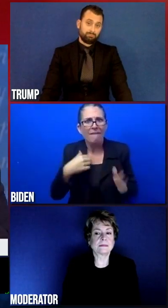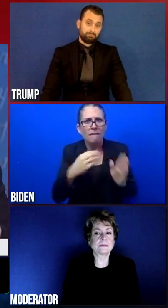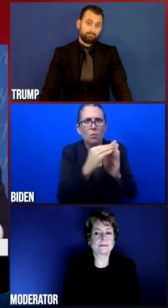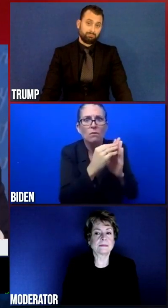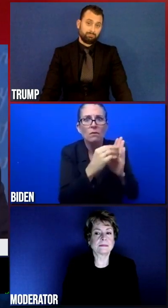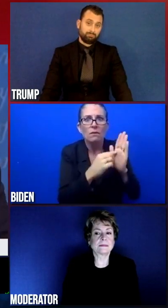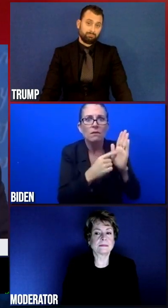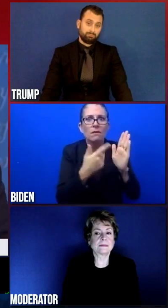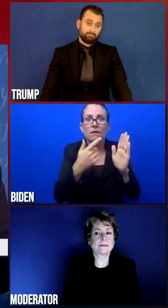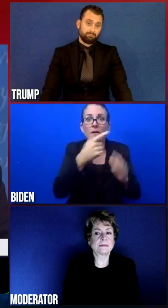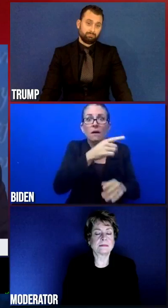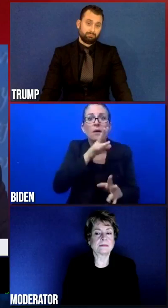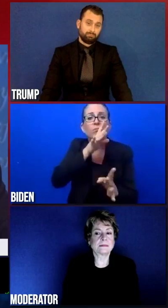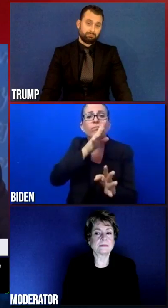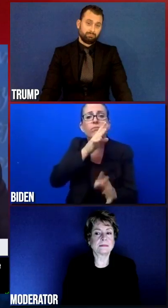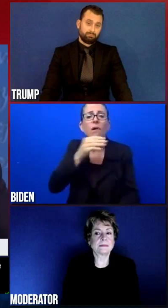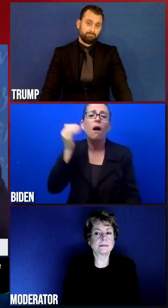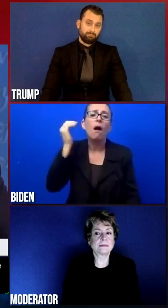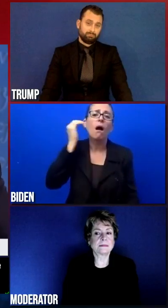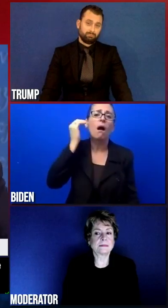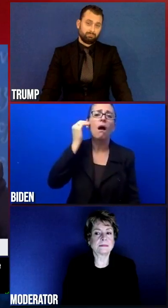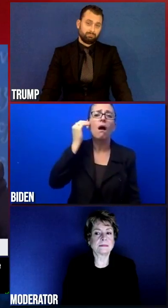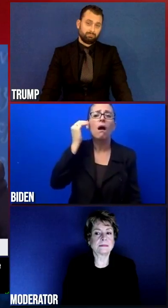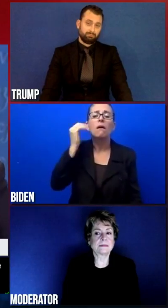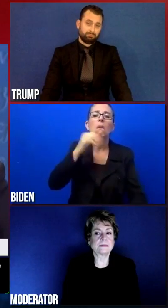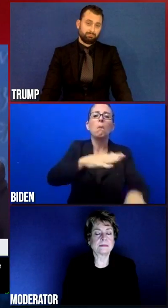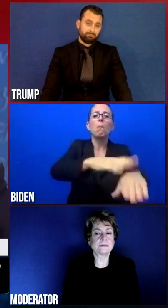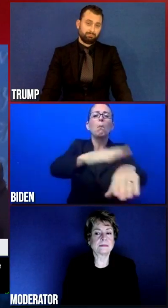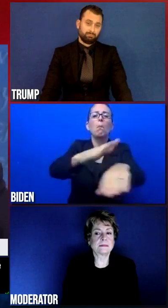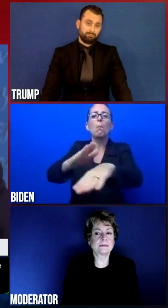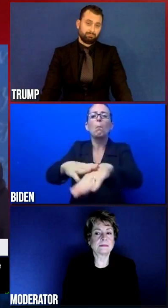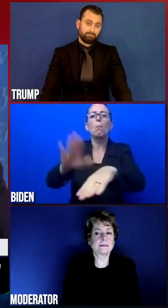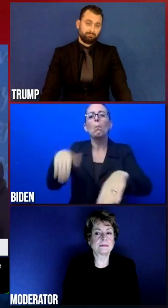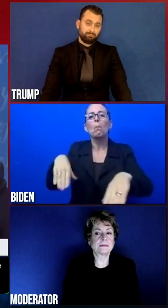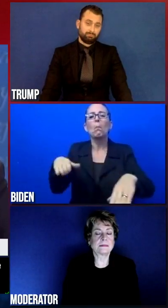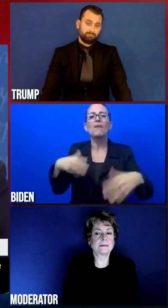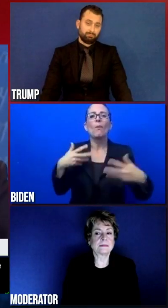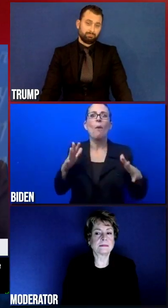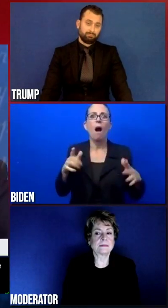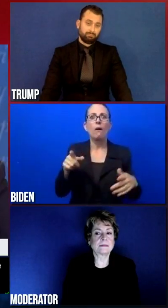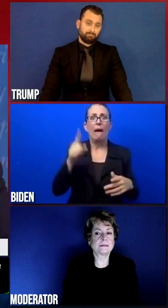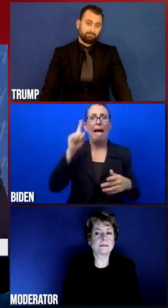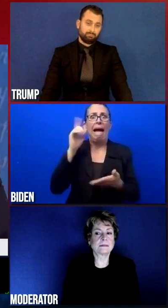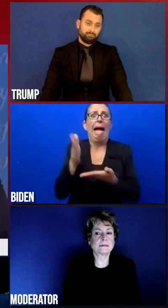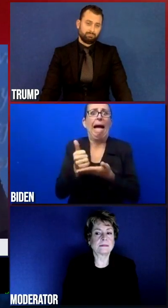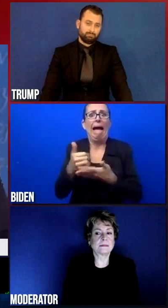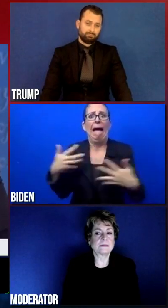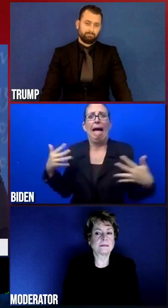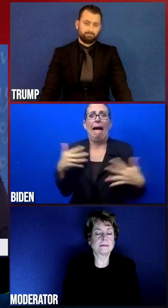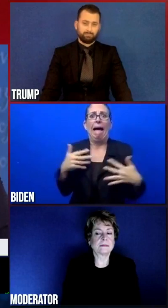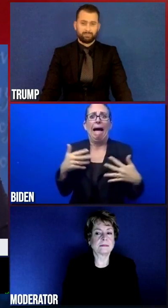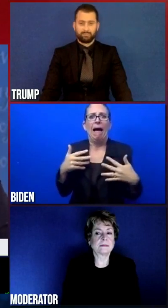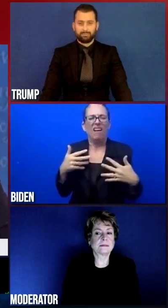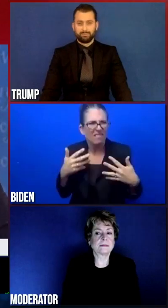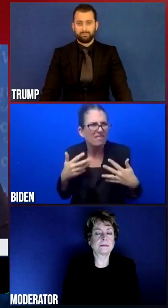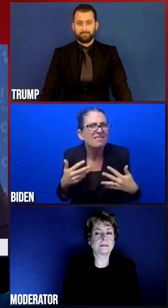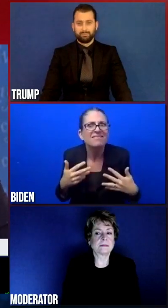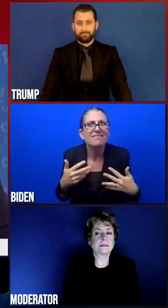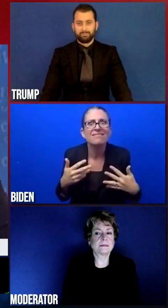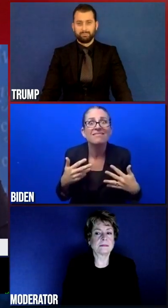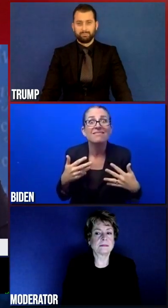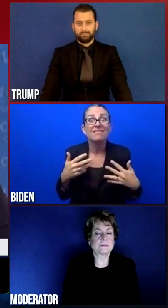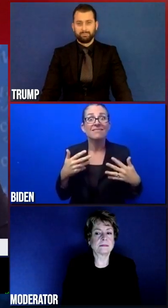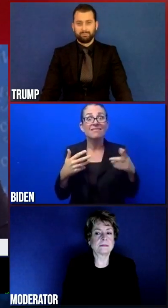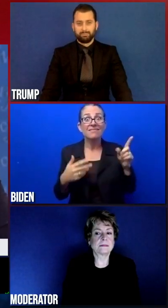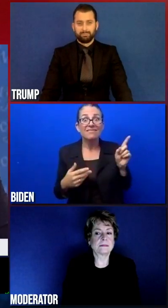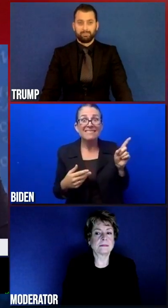didn't want to panic the American people. You don't panic. He panicked. In addition to that, what did he do? He went in and